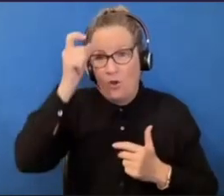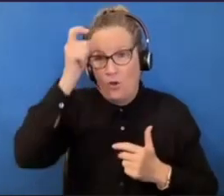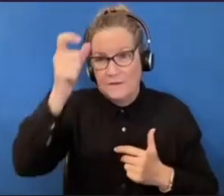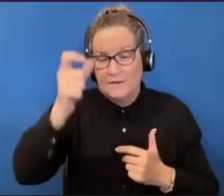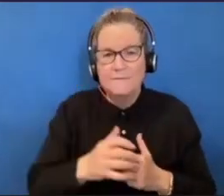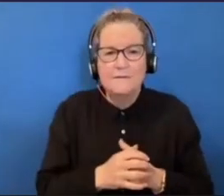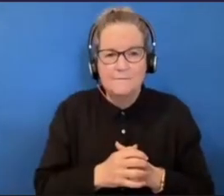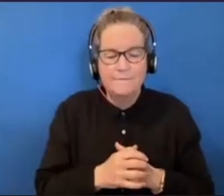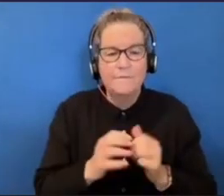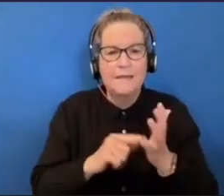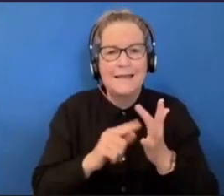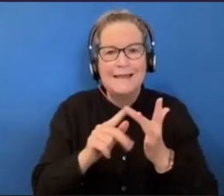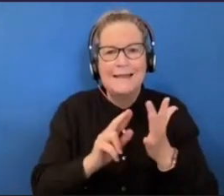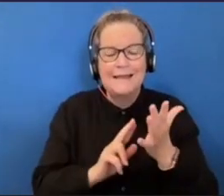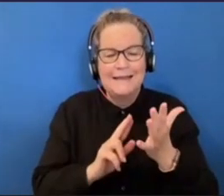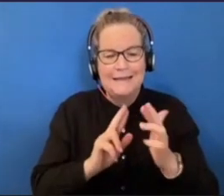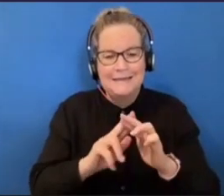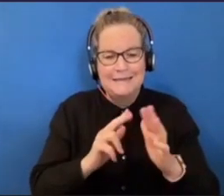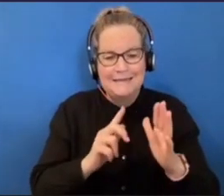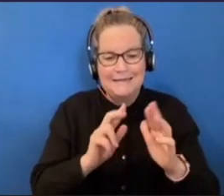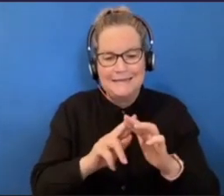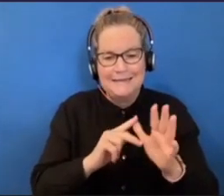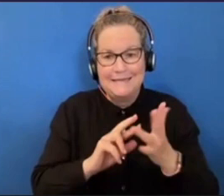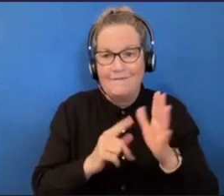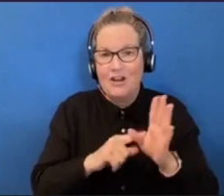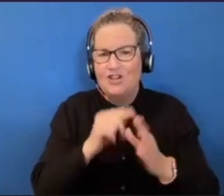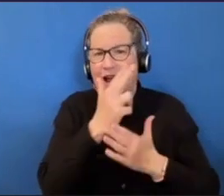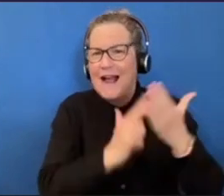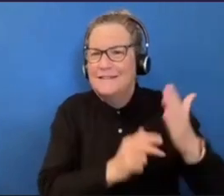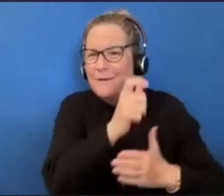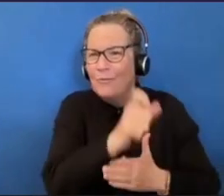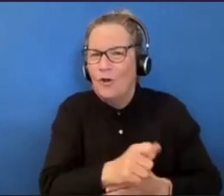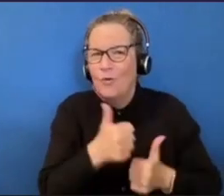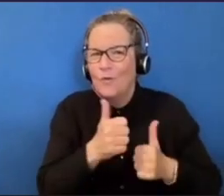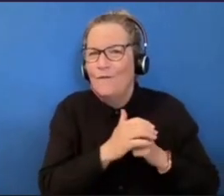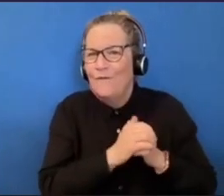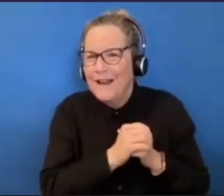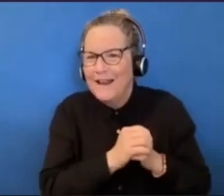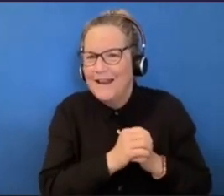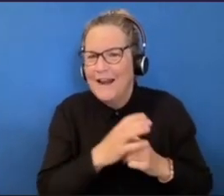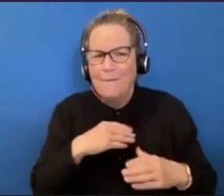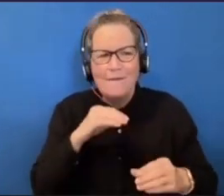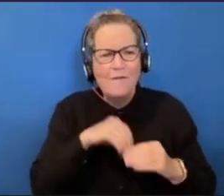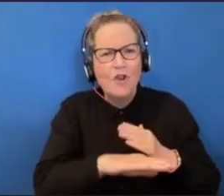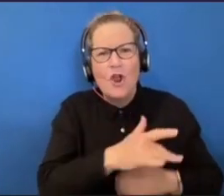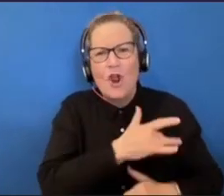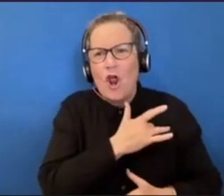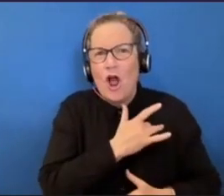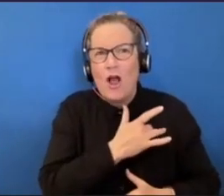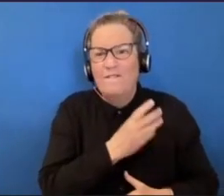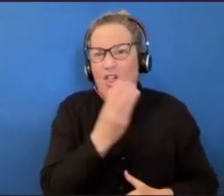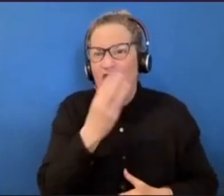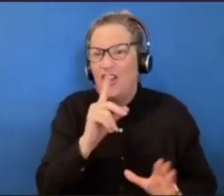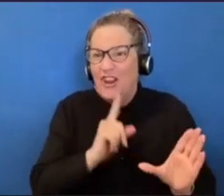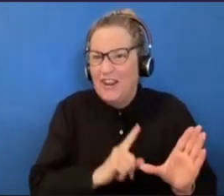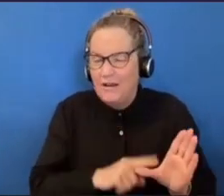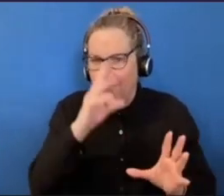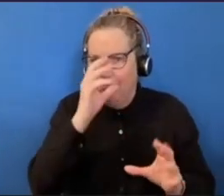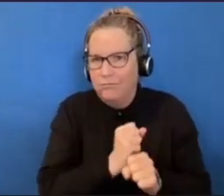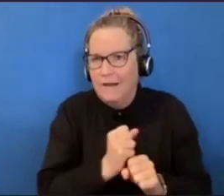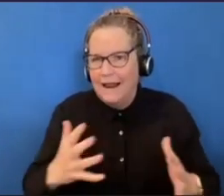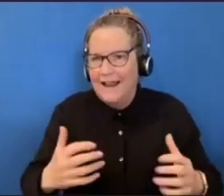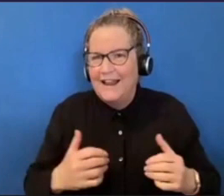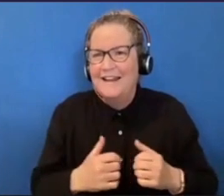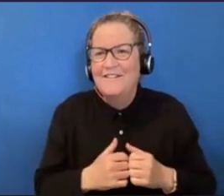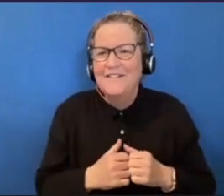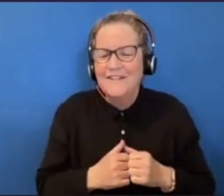is Tiffany, who's an artist and a good friend of mine, and I've been kind of involved in her life for about 3 decades. I can't believe that. She's been